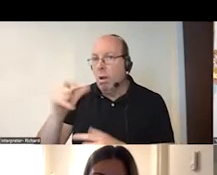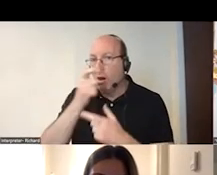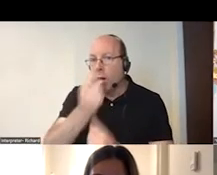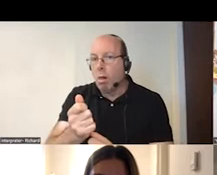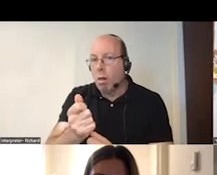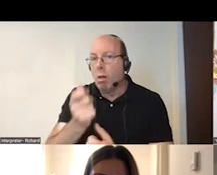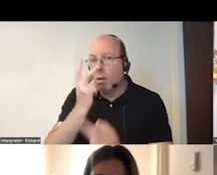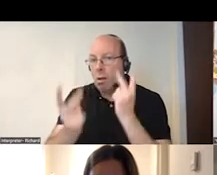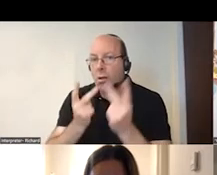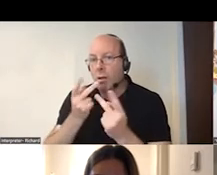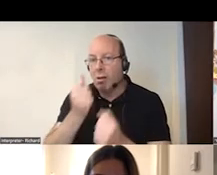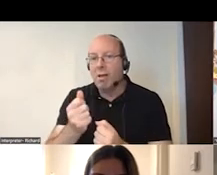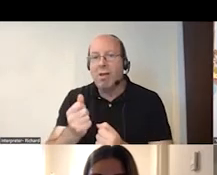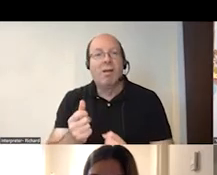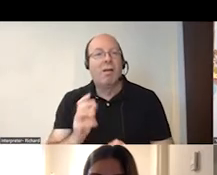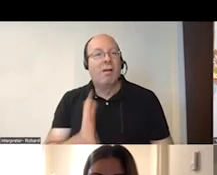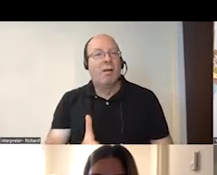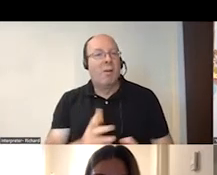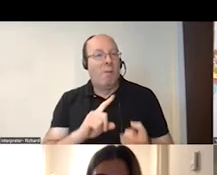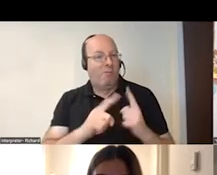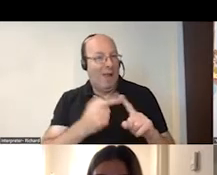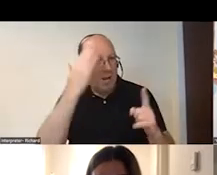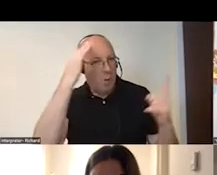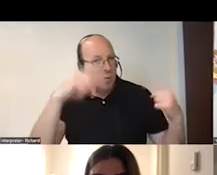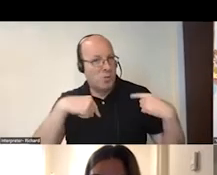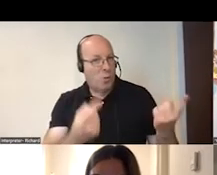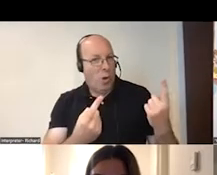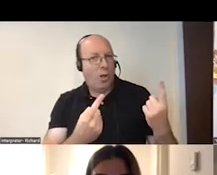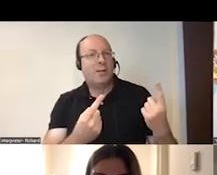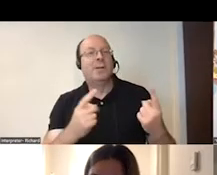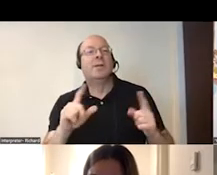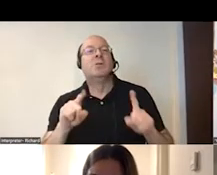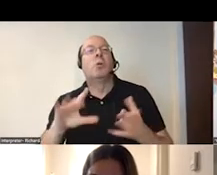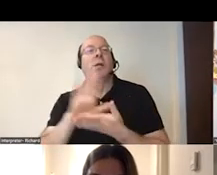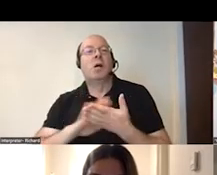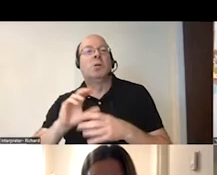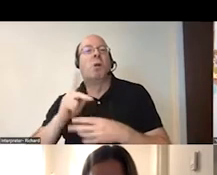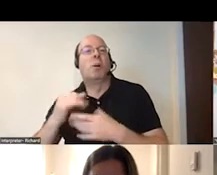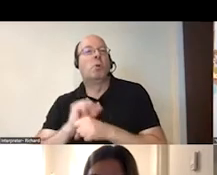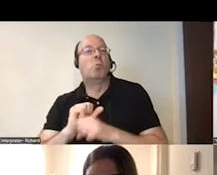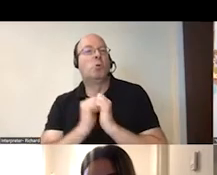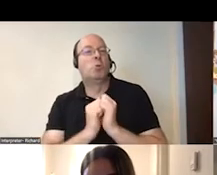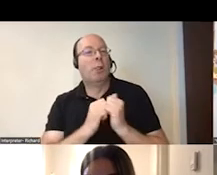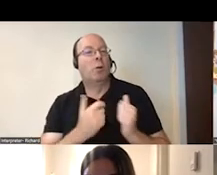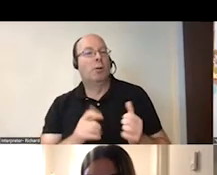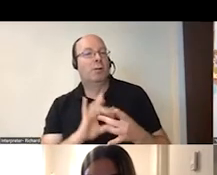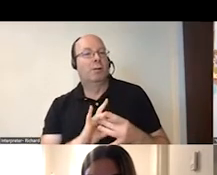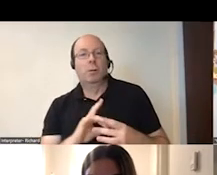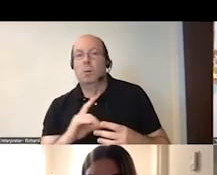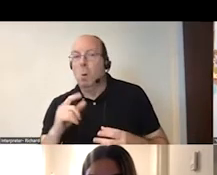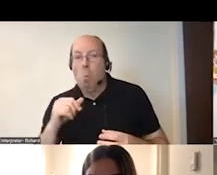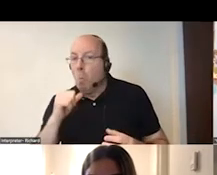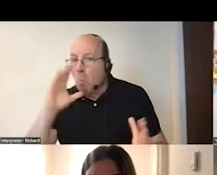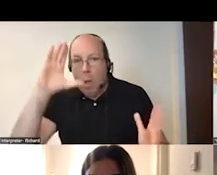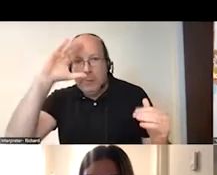great to have a friend that I've known for so long. And we, and even in college, we worked on projects together, and we didn't really expect this to,